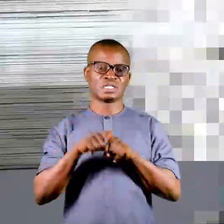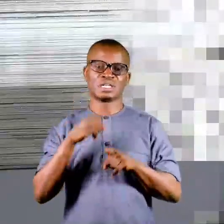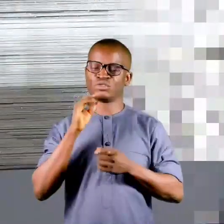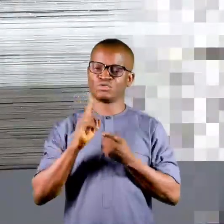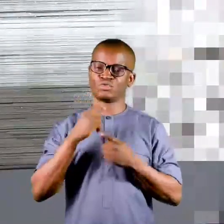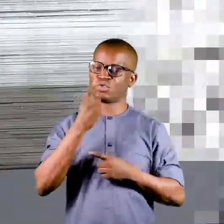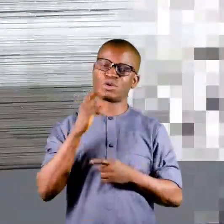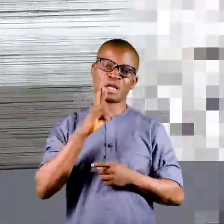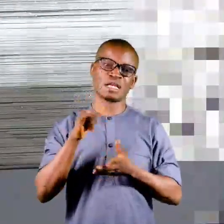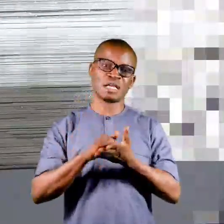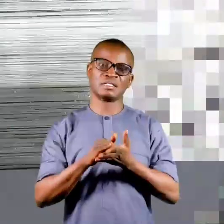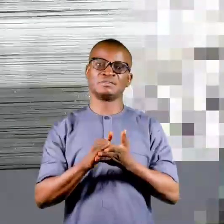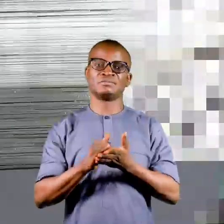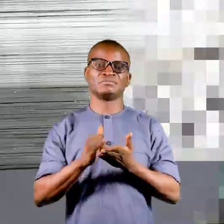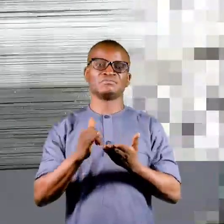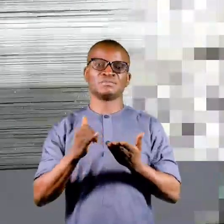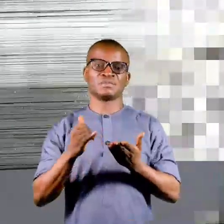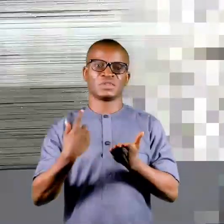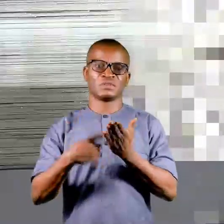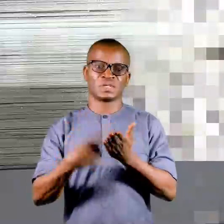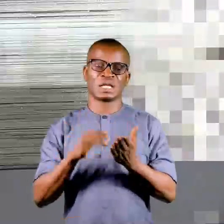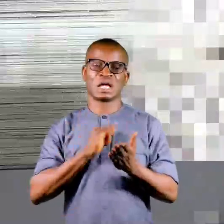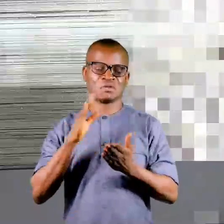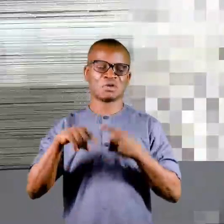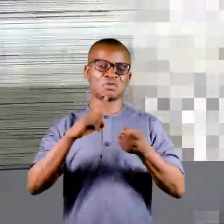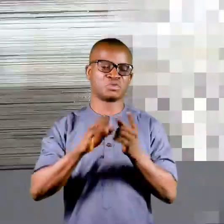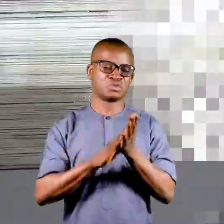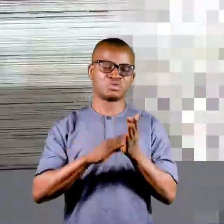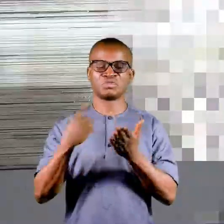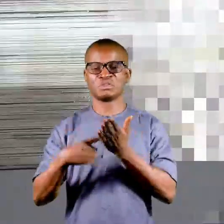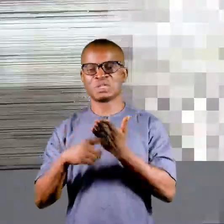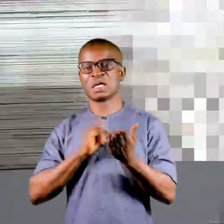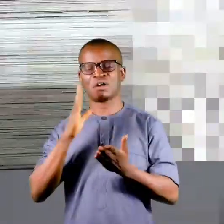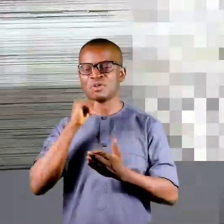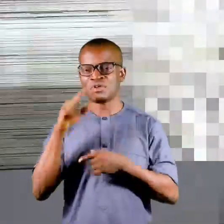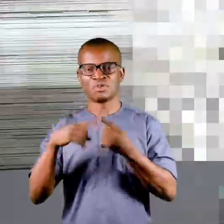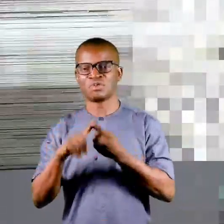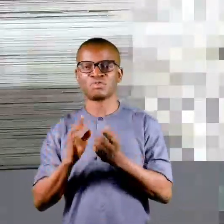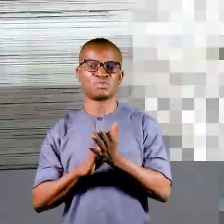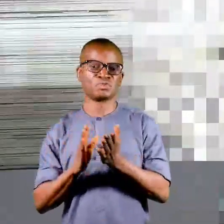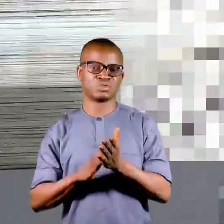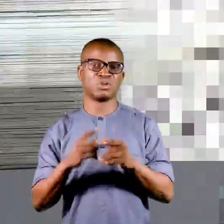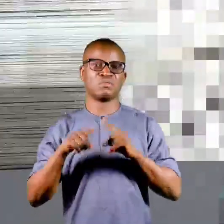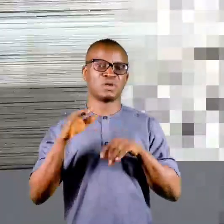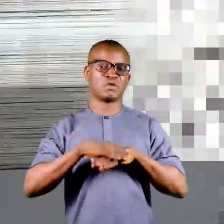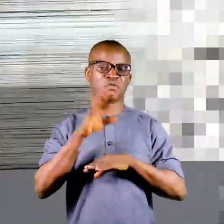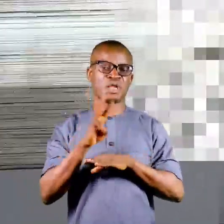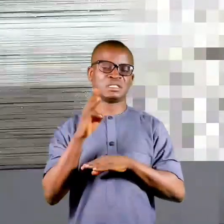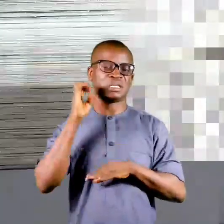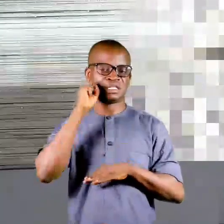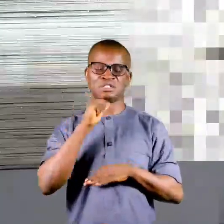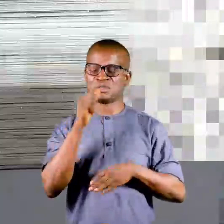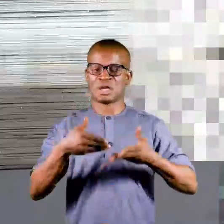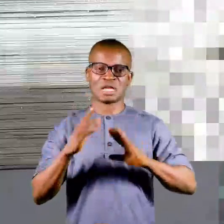told her that I would be going to school, but sometimes I'll go to school, sometimes I'll not go. Like Wednesday, she did